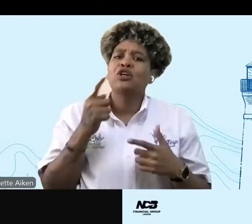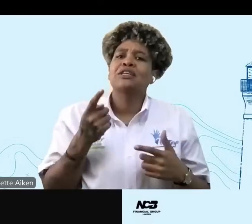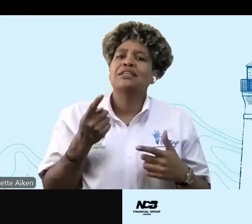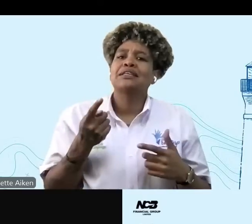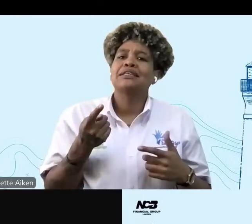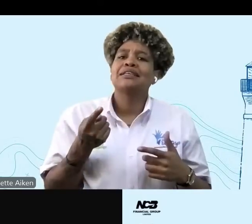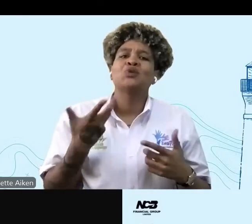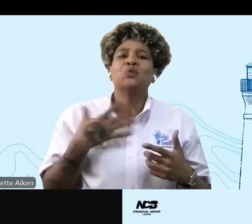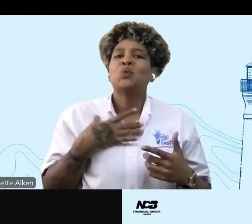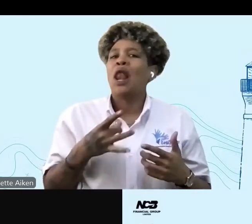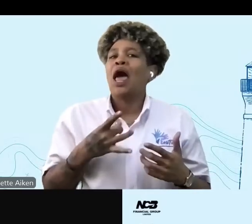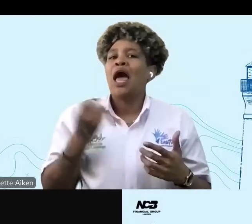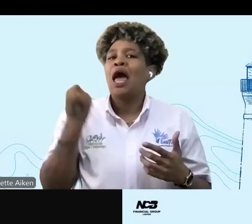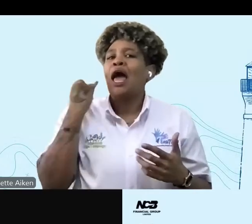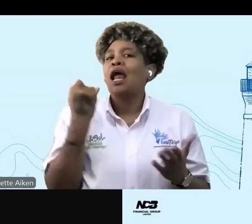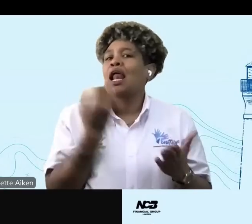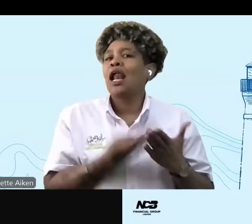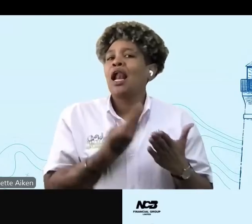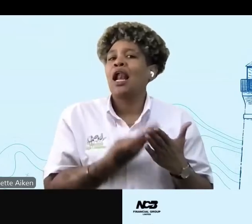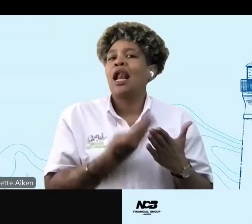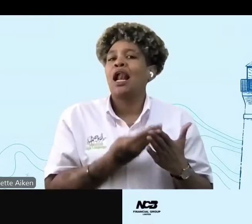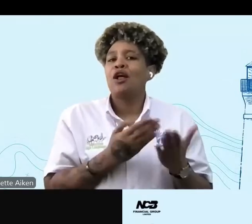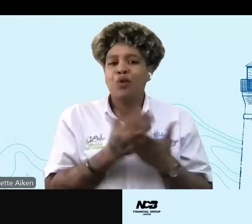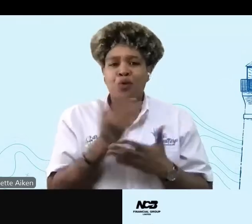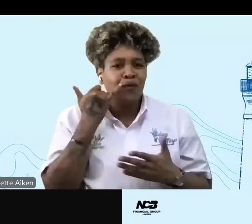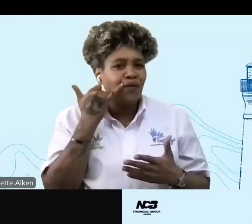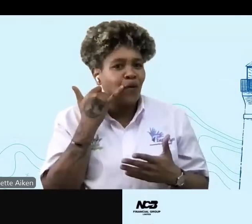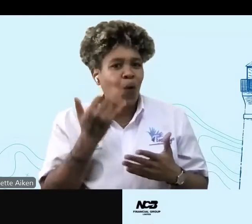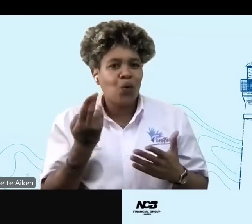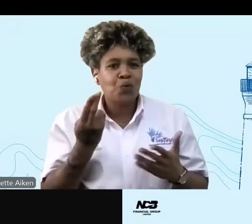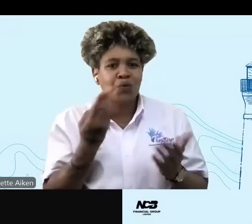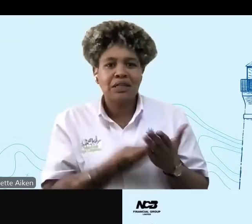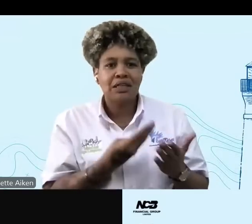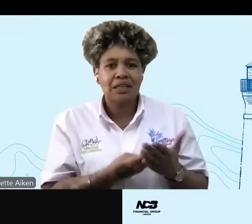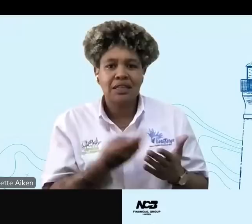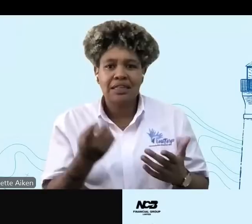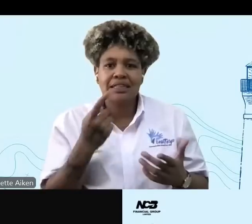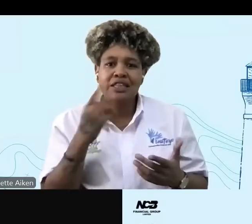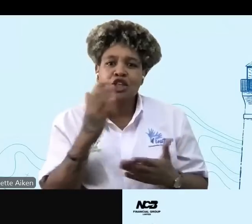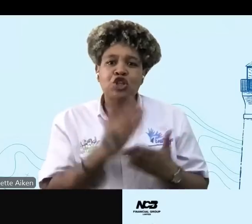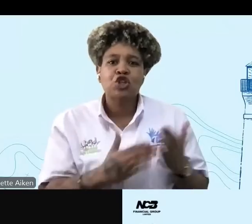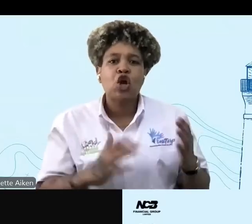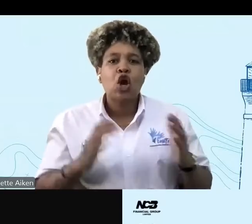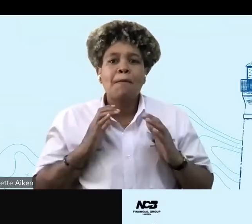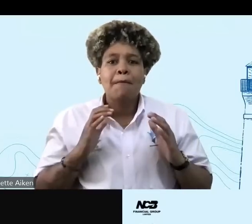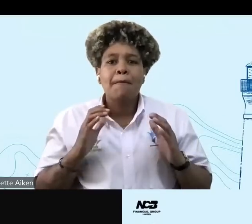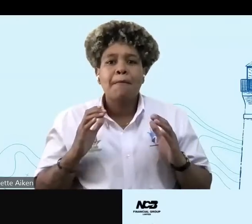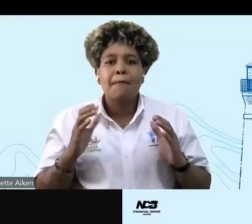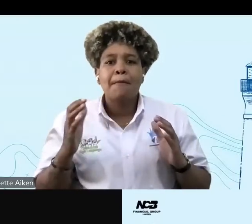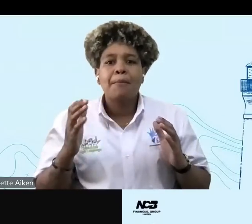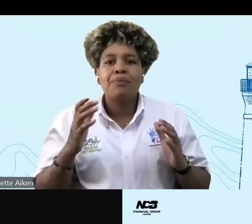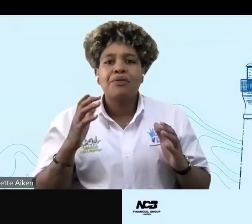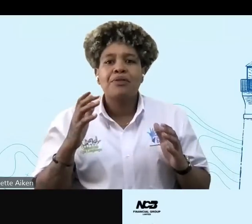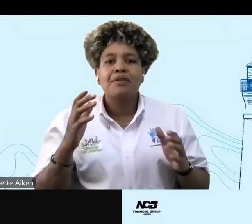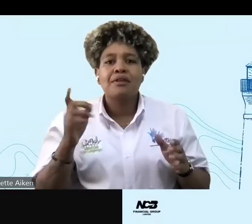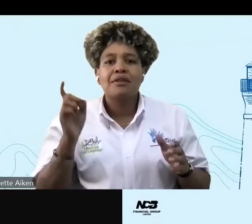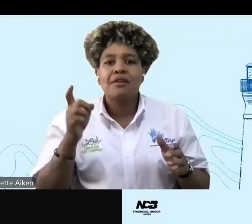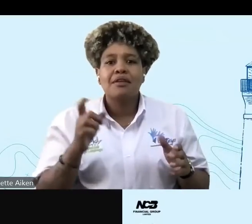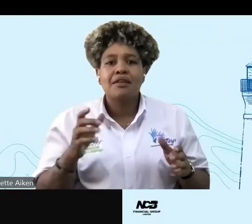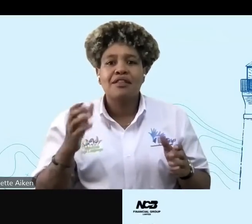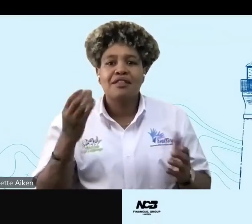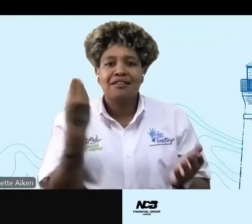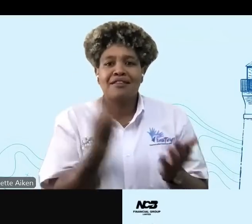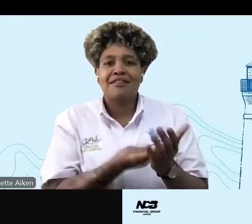contactless payments through the NCB Pay mobile wallet. And he says some merchants are taking the cards and tapping themselves and